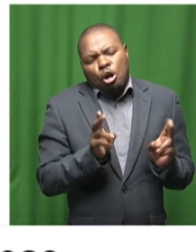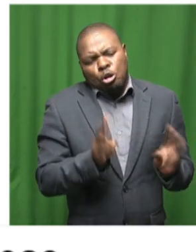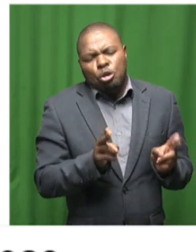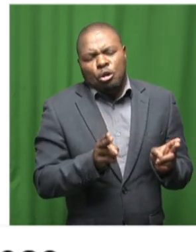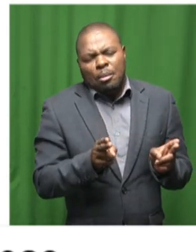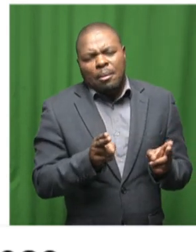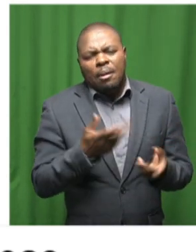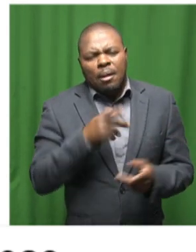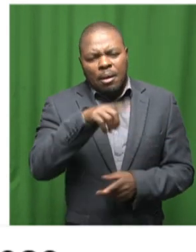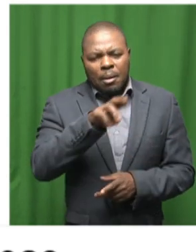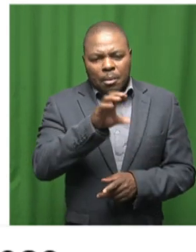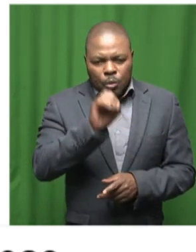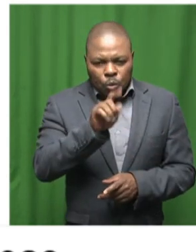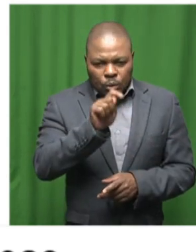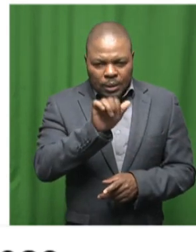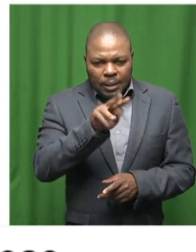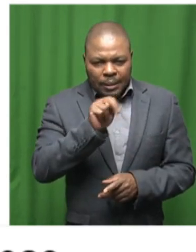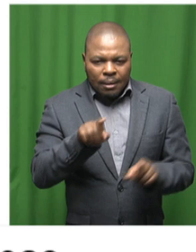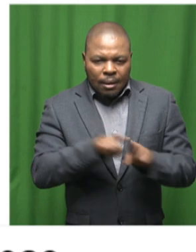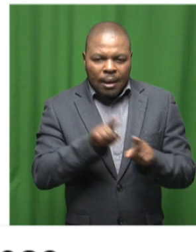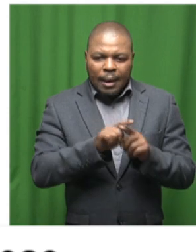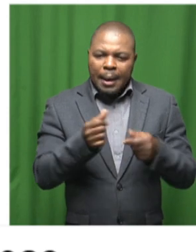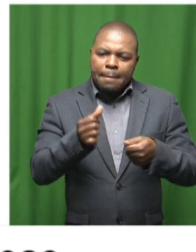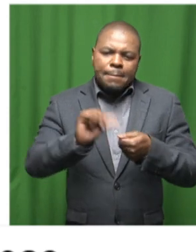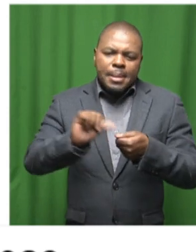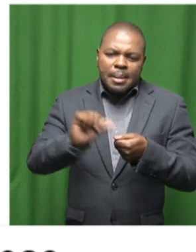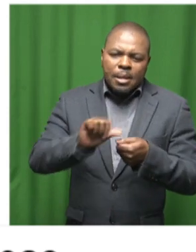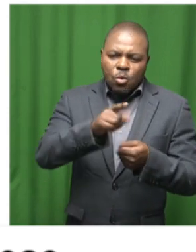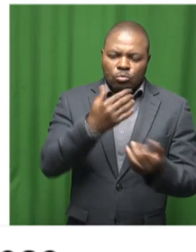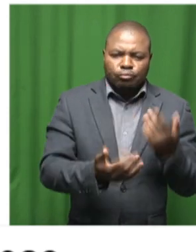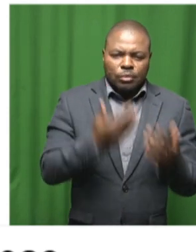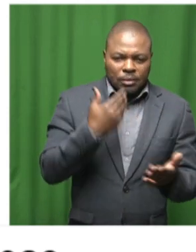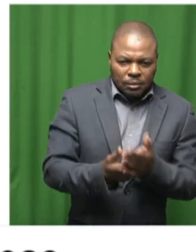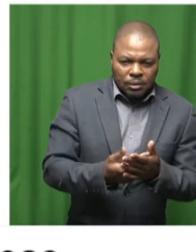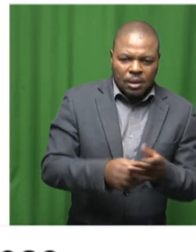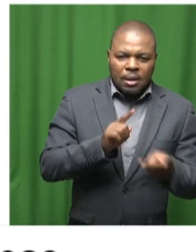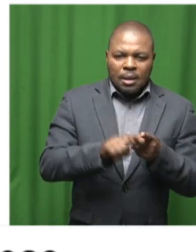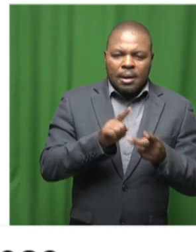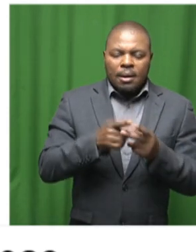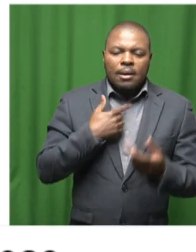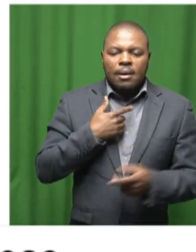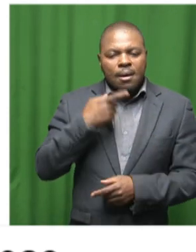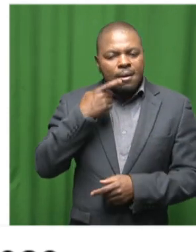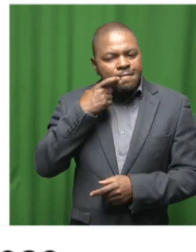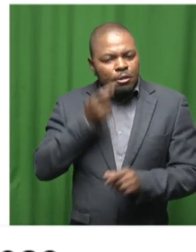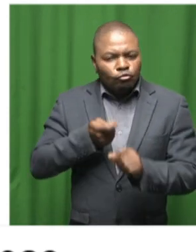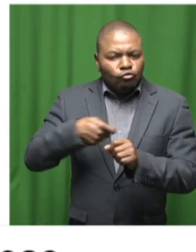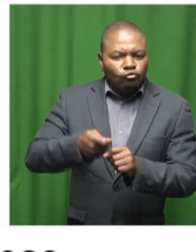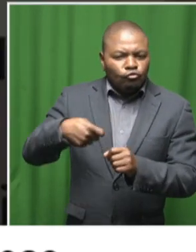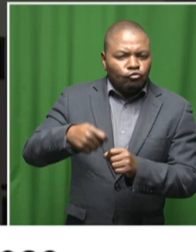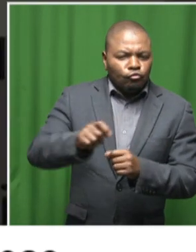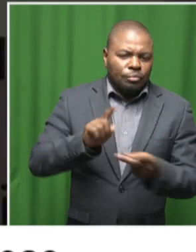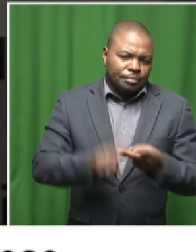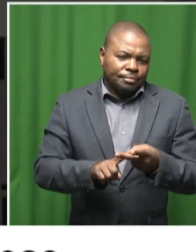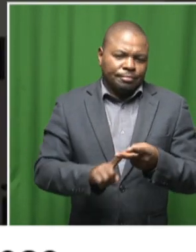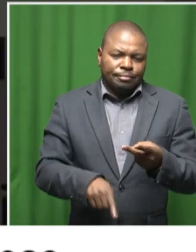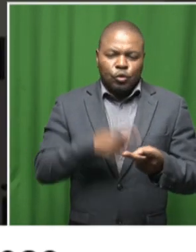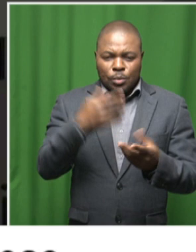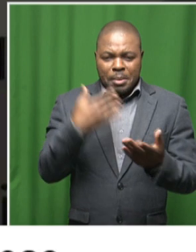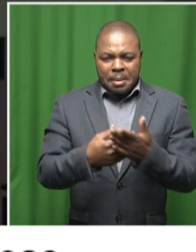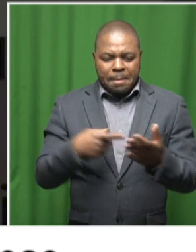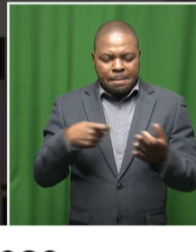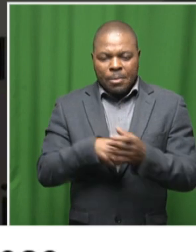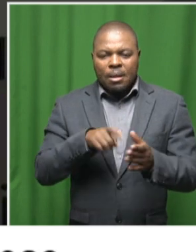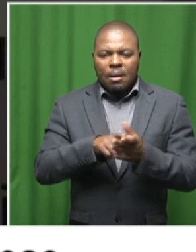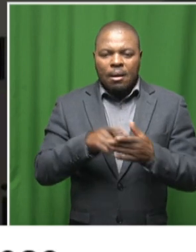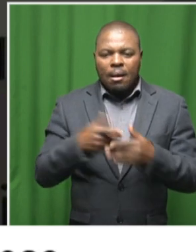priced protein. So we're talking about your beans that you can cook. We're talking about your tinned fish that you can buy as well. We're talking about